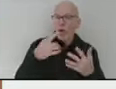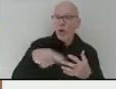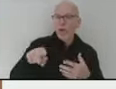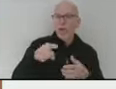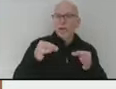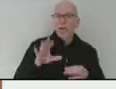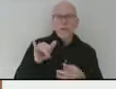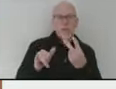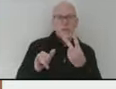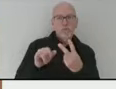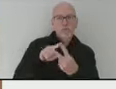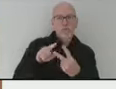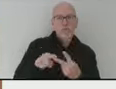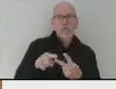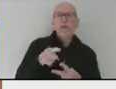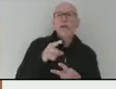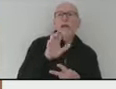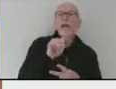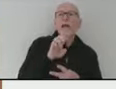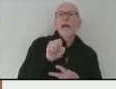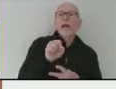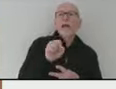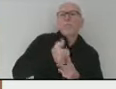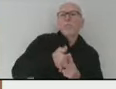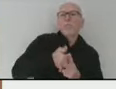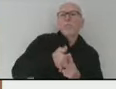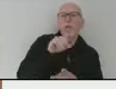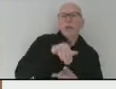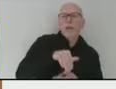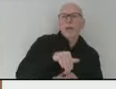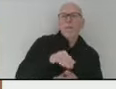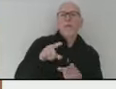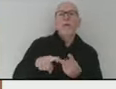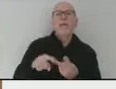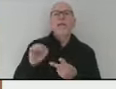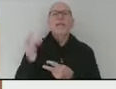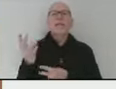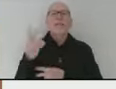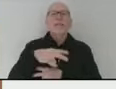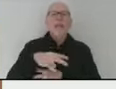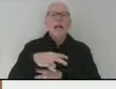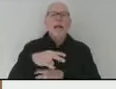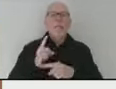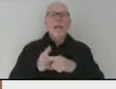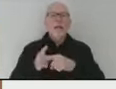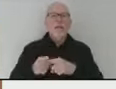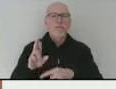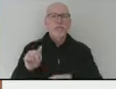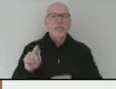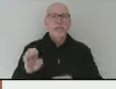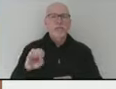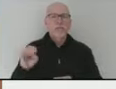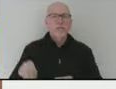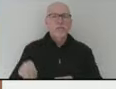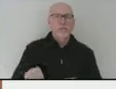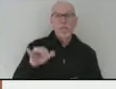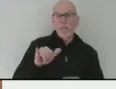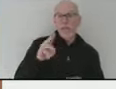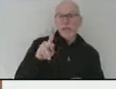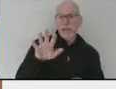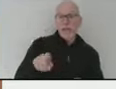metrics, the cases per 100,000 population and the seven-day positivity rate. The map you're seeing now is